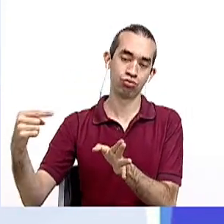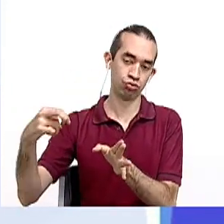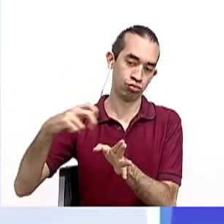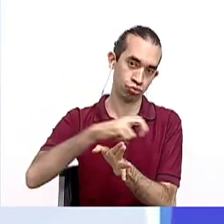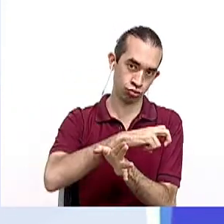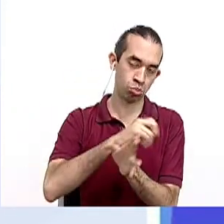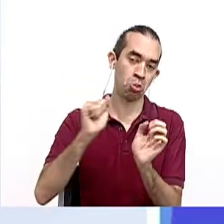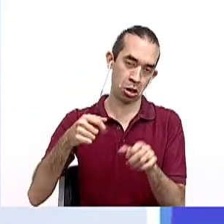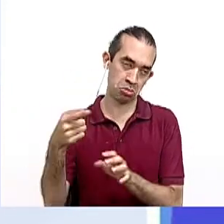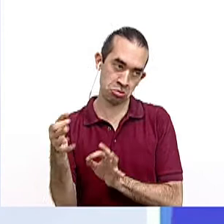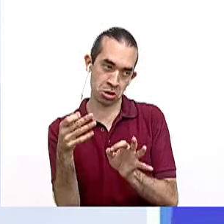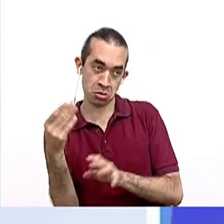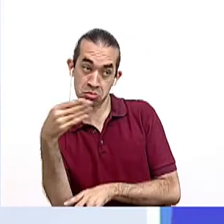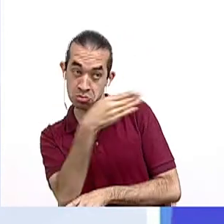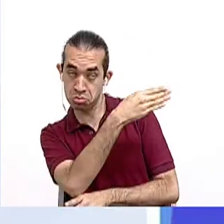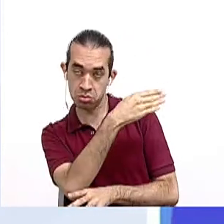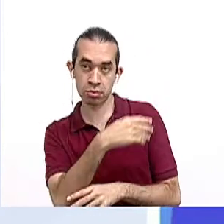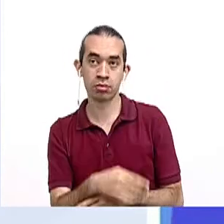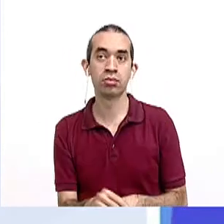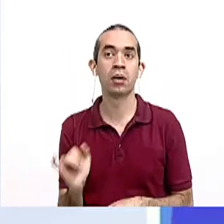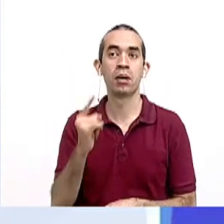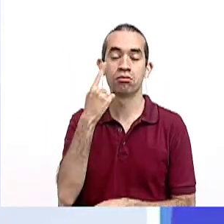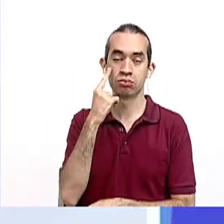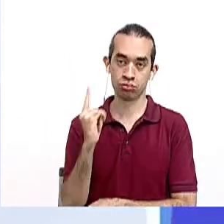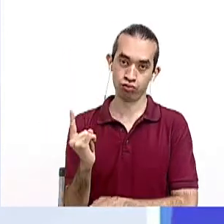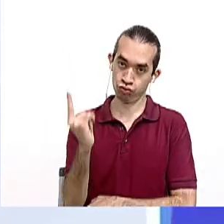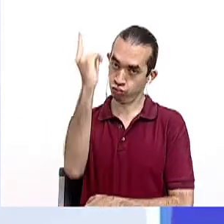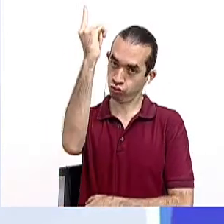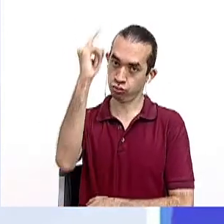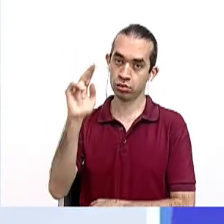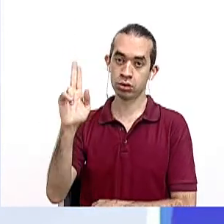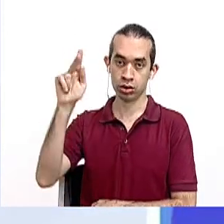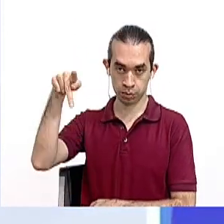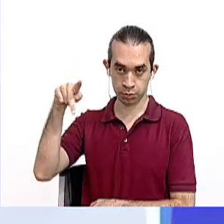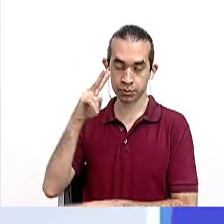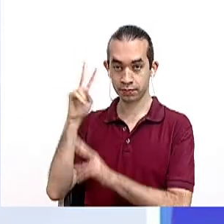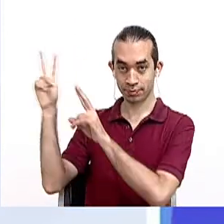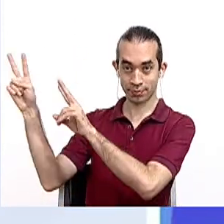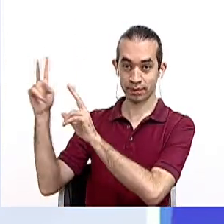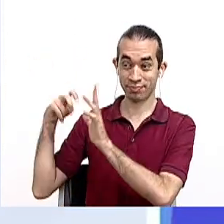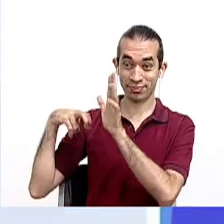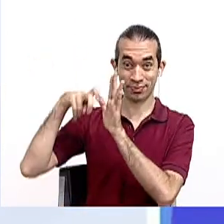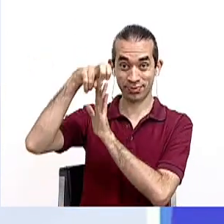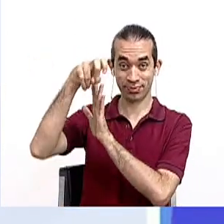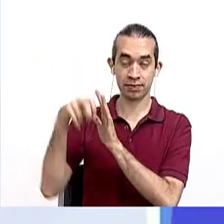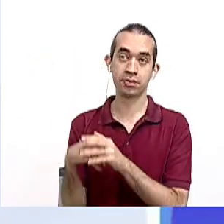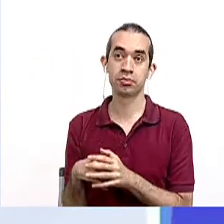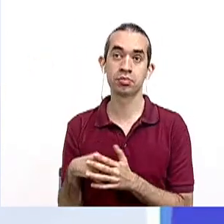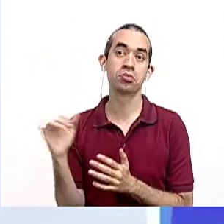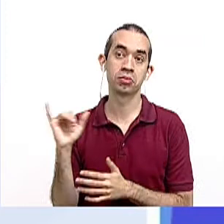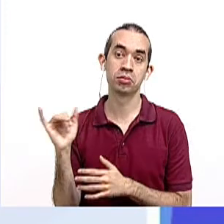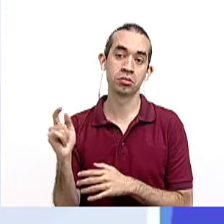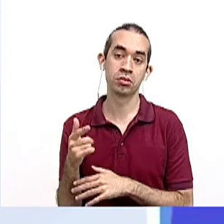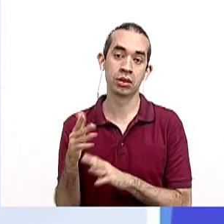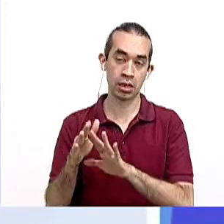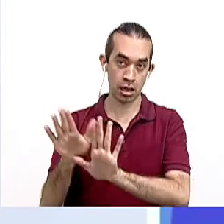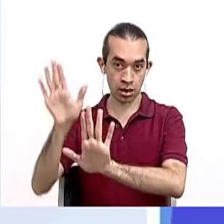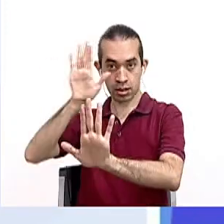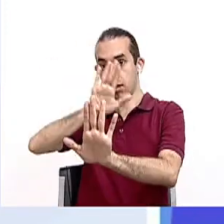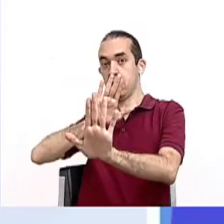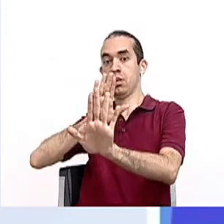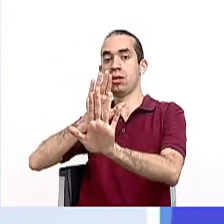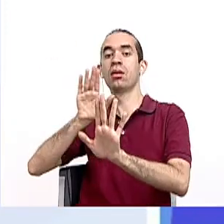street. Then you have up, when you go up the street. And also you have